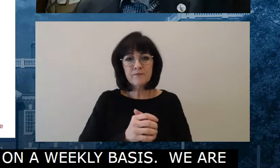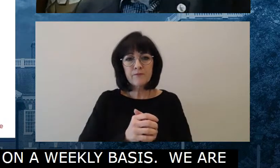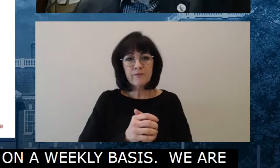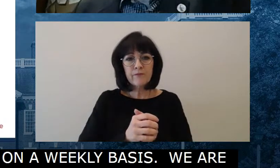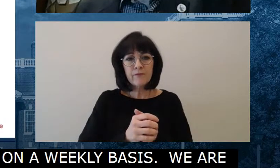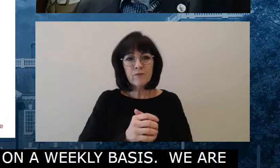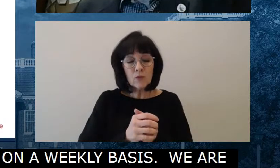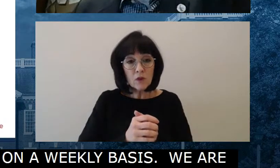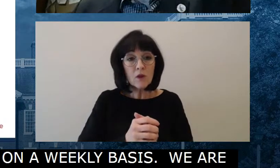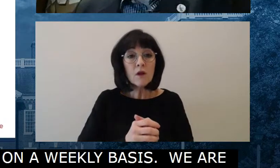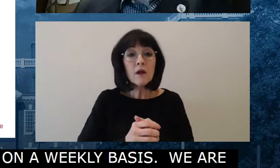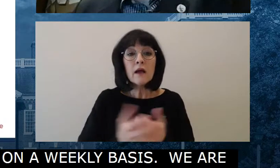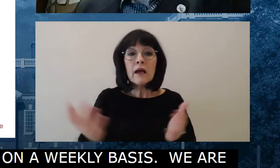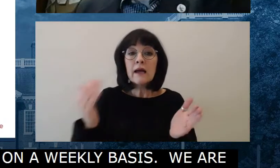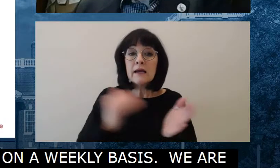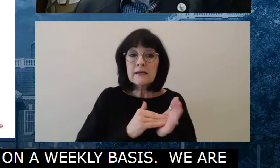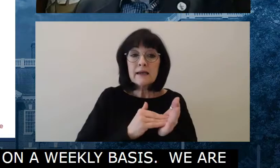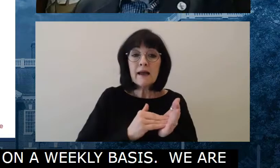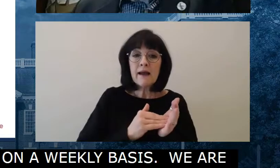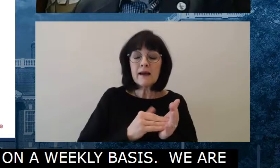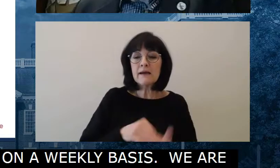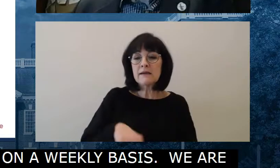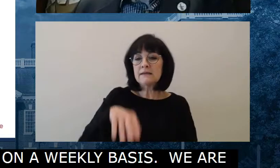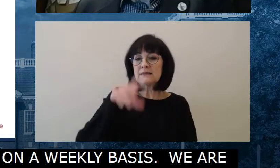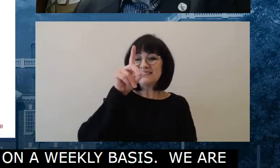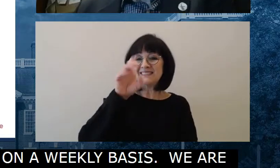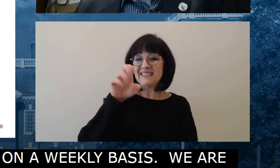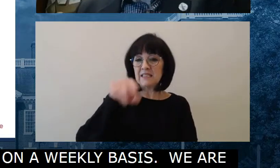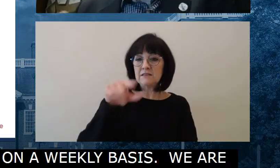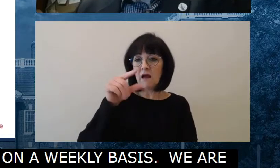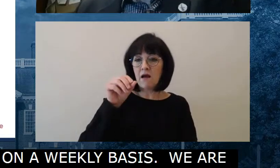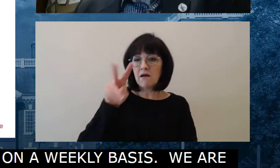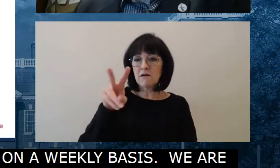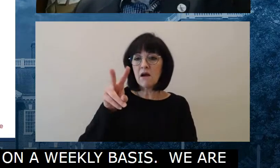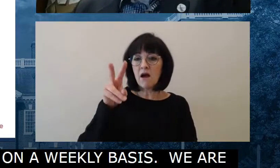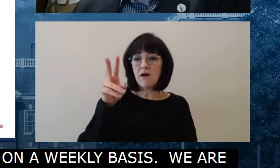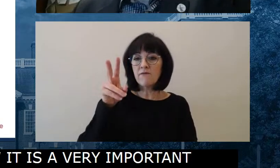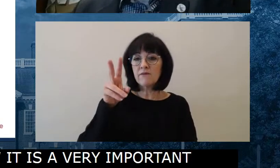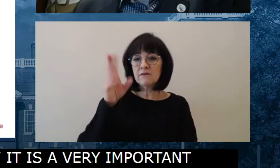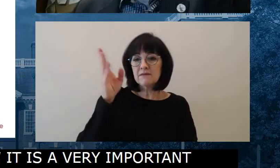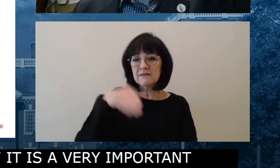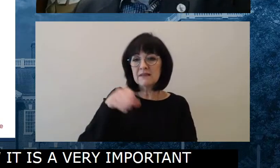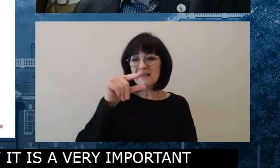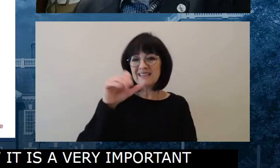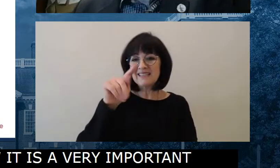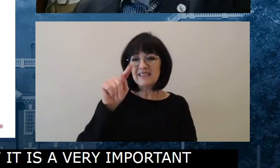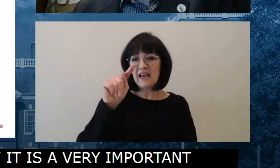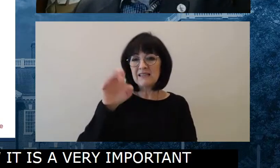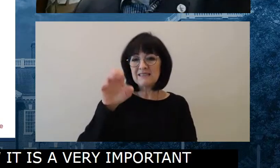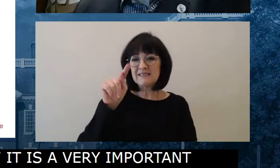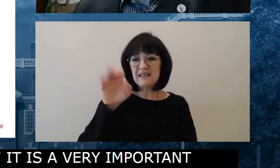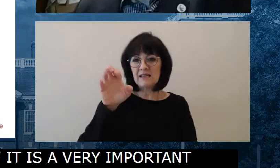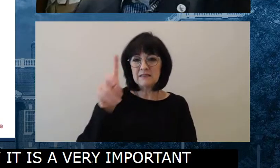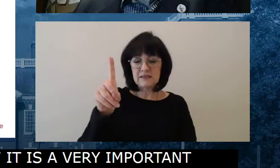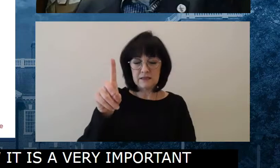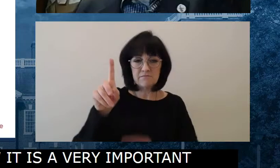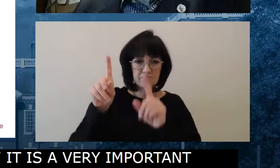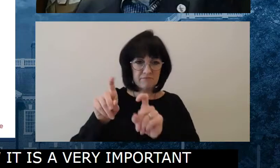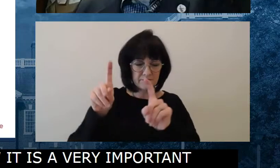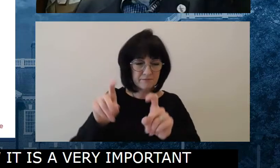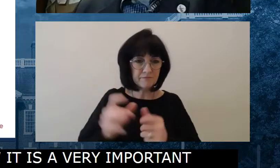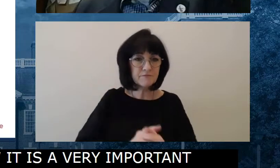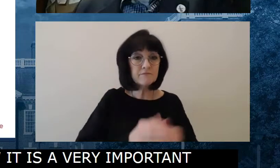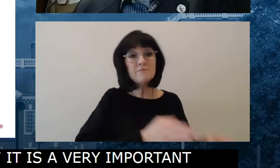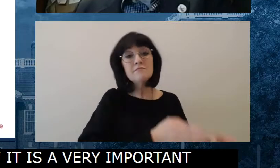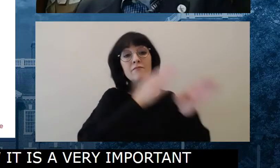So again, de.gov/get tested. Lastly, Dr. Ortega and the governor just gave a lot of information, a lot